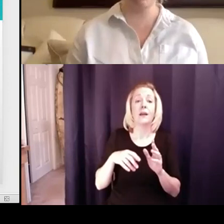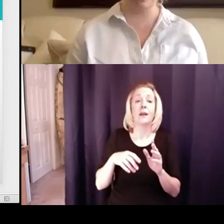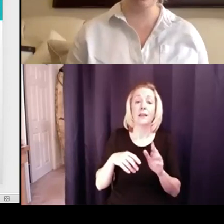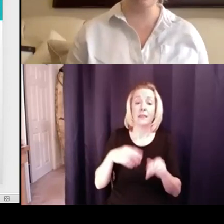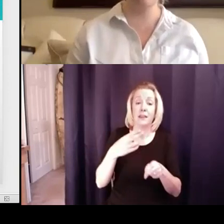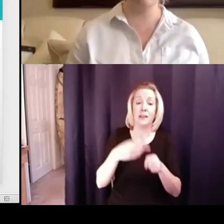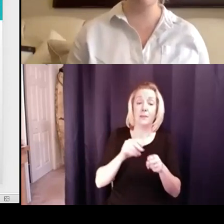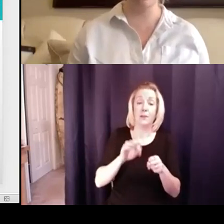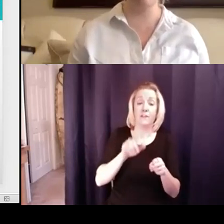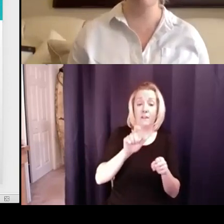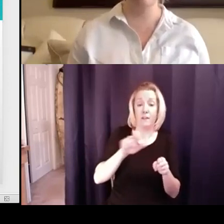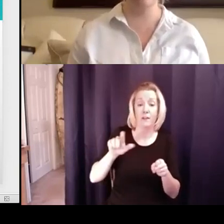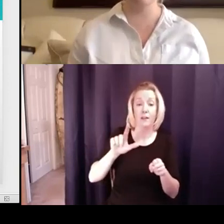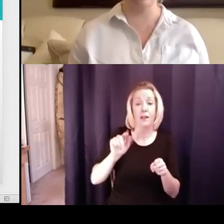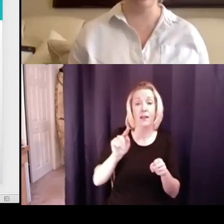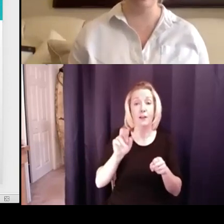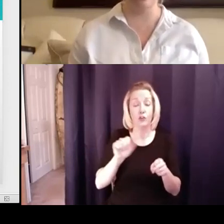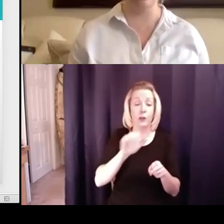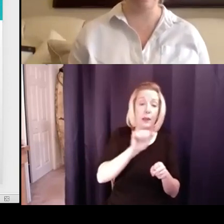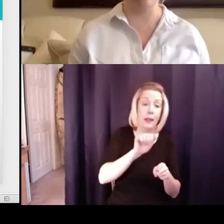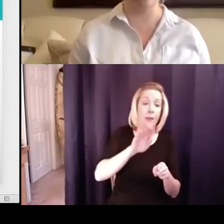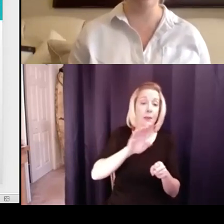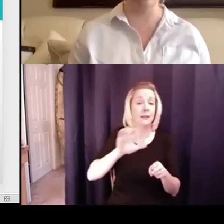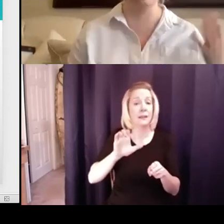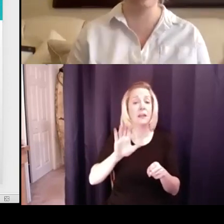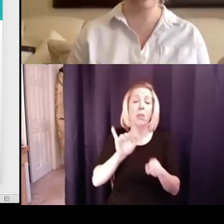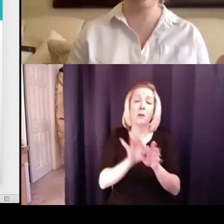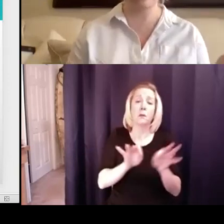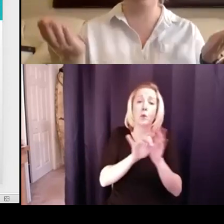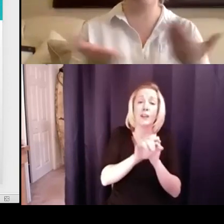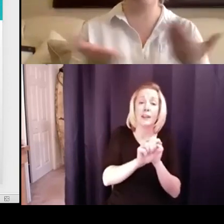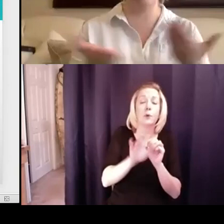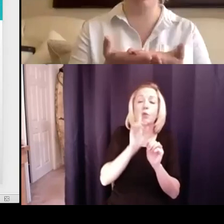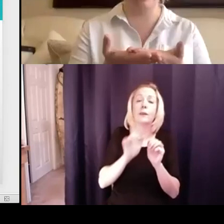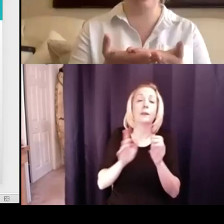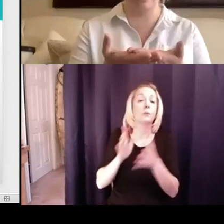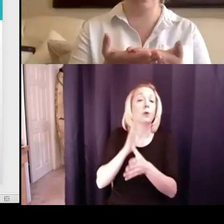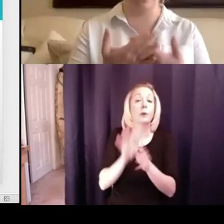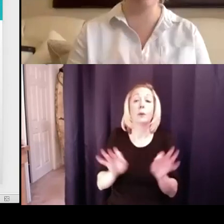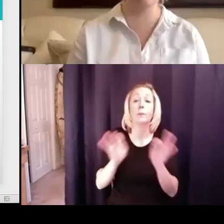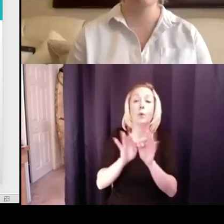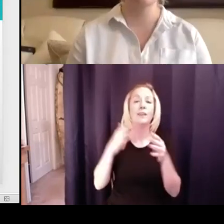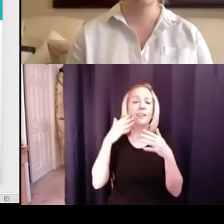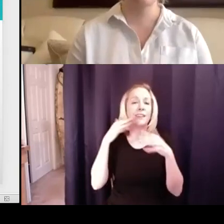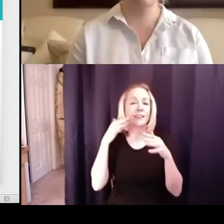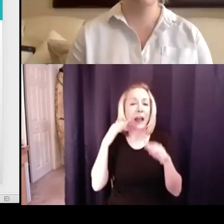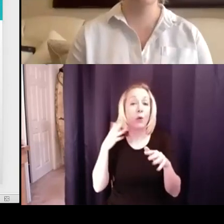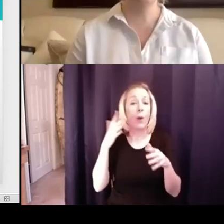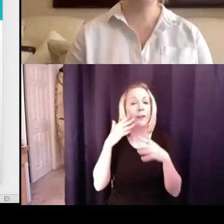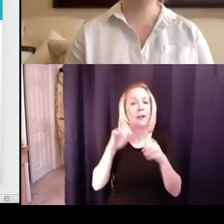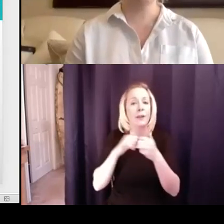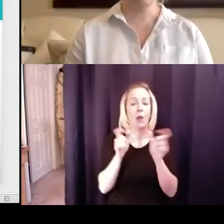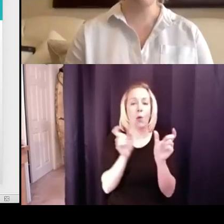but for our children, what's most important is that they're learning the letter sound, right? Because the sound is what you use to blend new